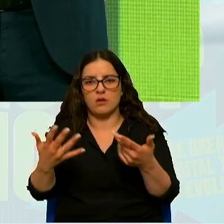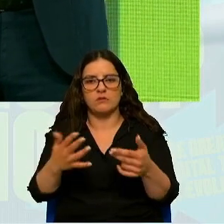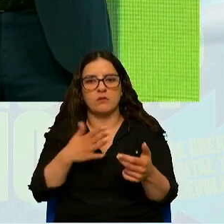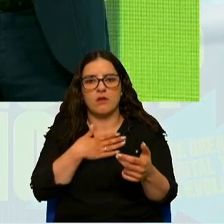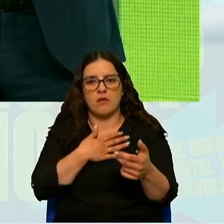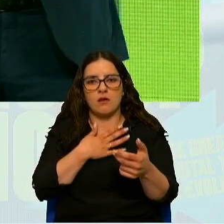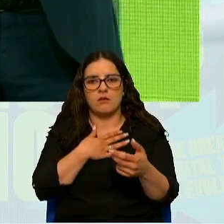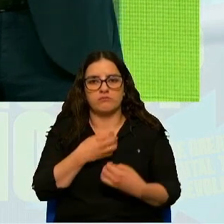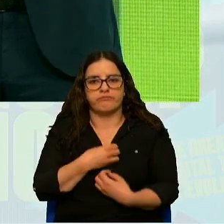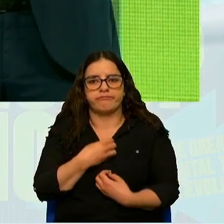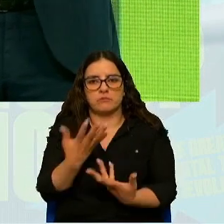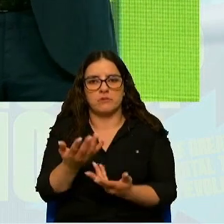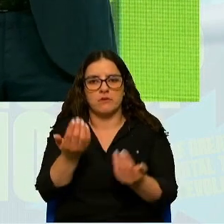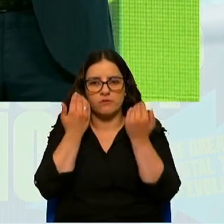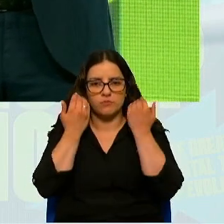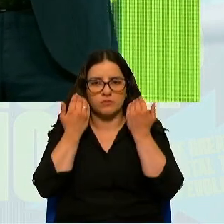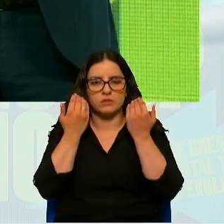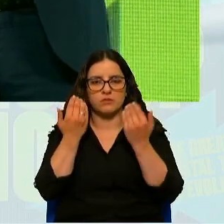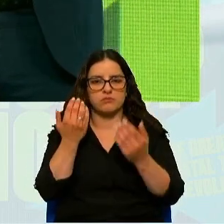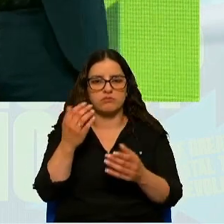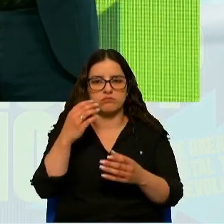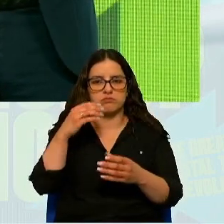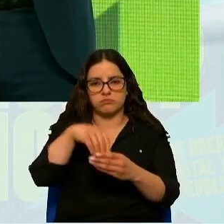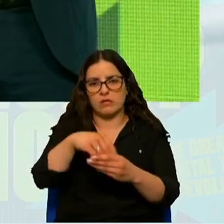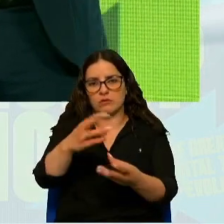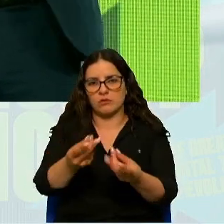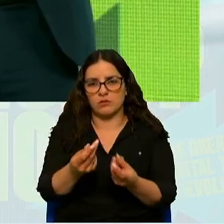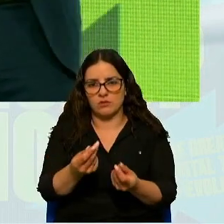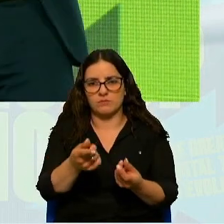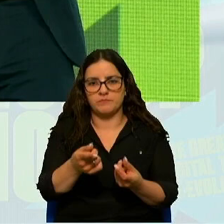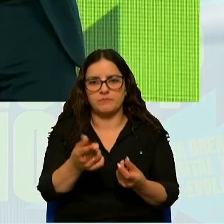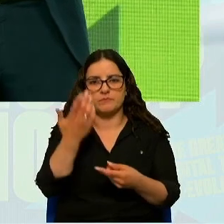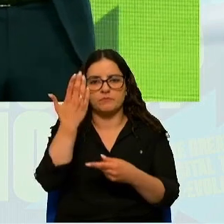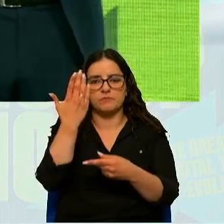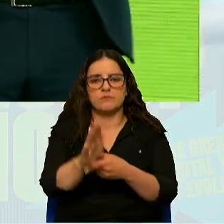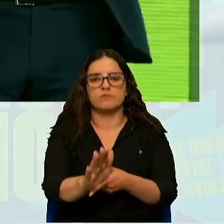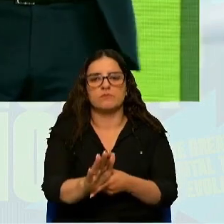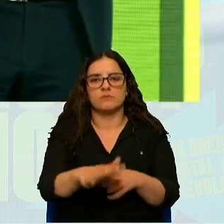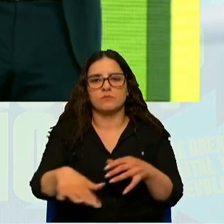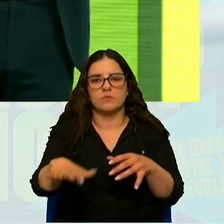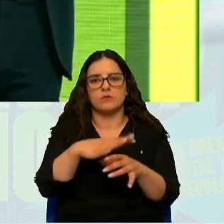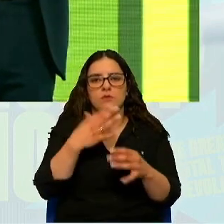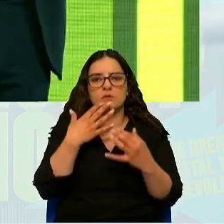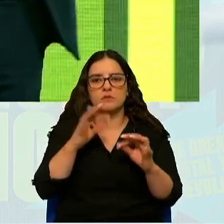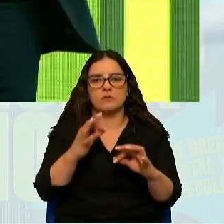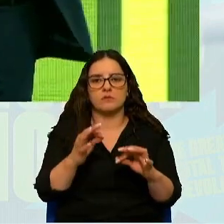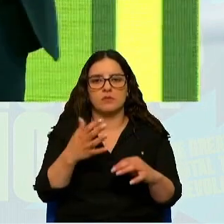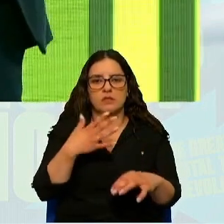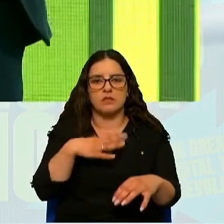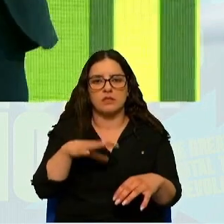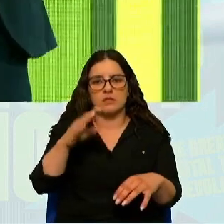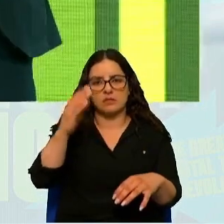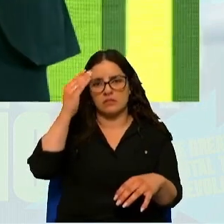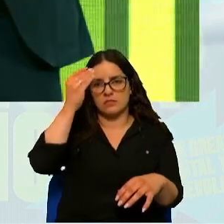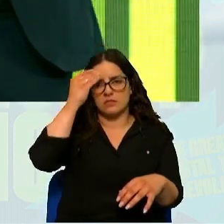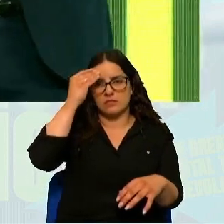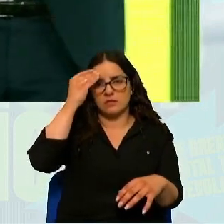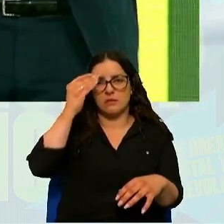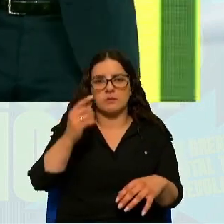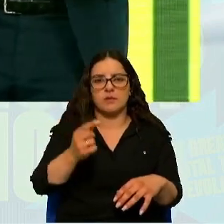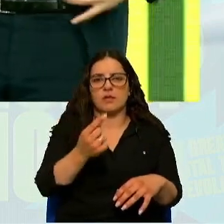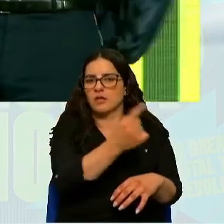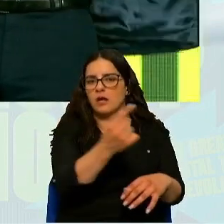reveal and the data that I'm going to introduce in the calculation. For instance, simpler case, we want to know what is the